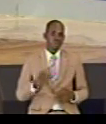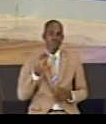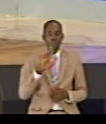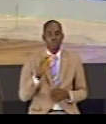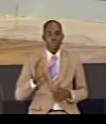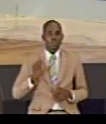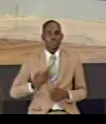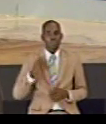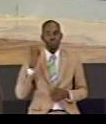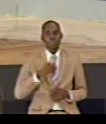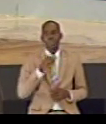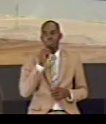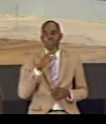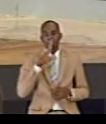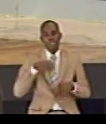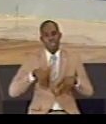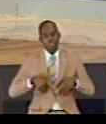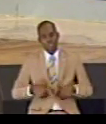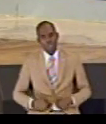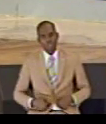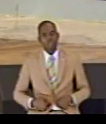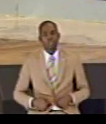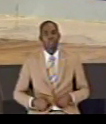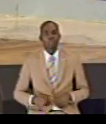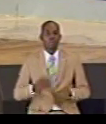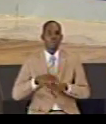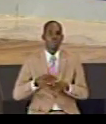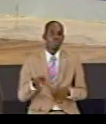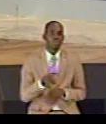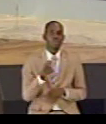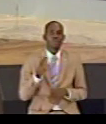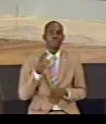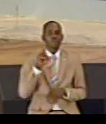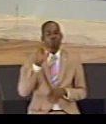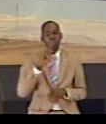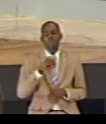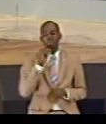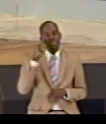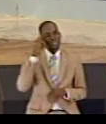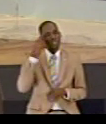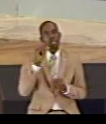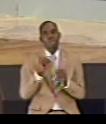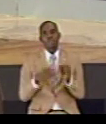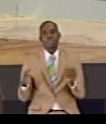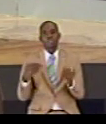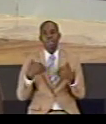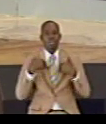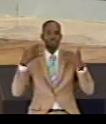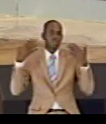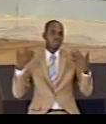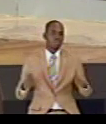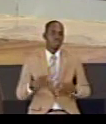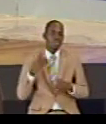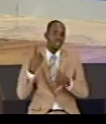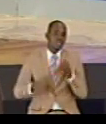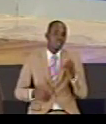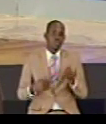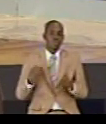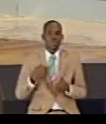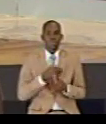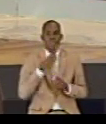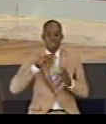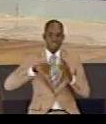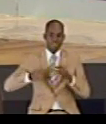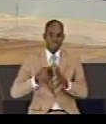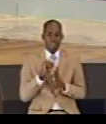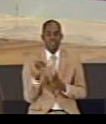weary. You should not be tired of the journey. You should not think that anything is over. Nothing is over. We're starting